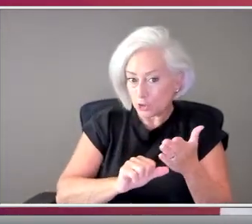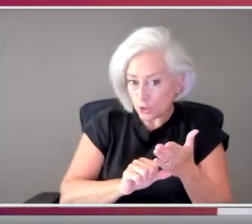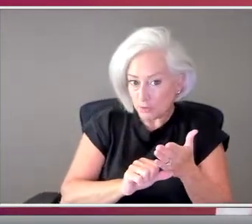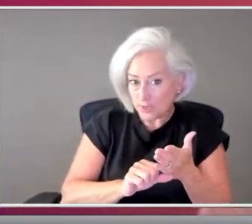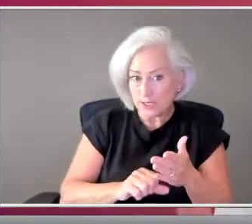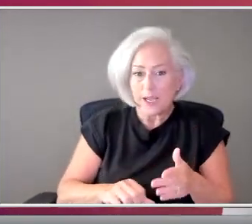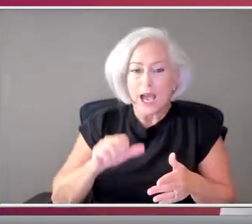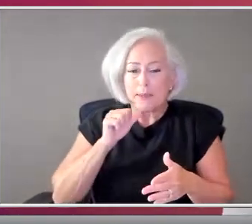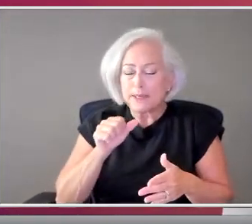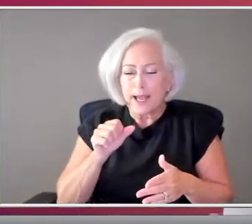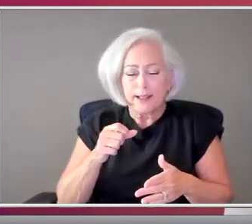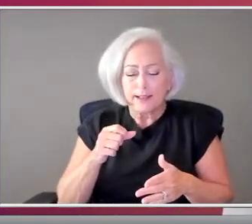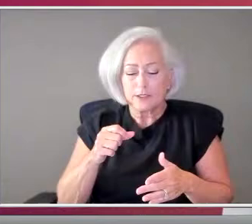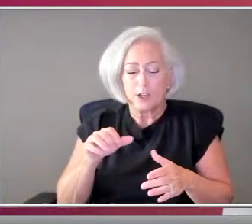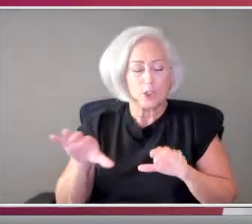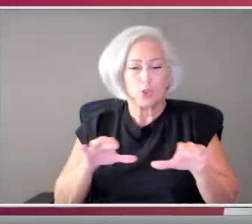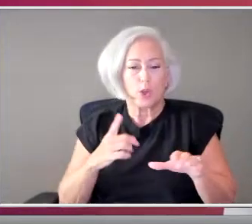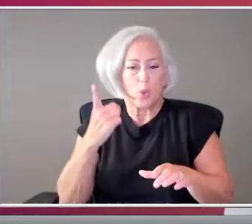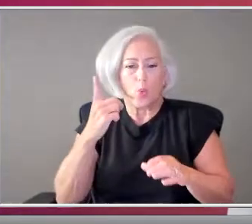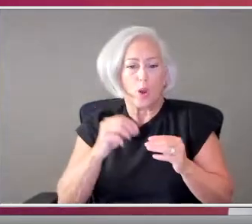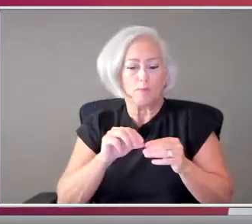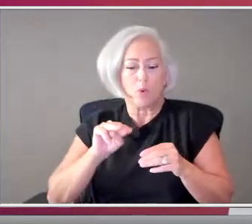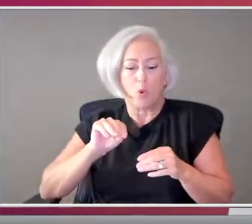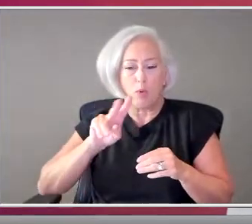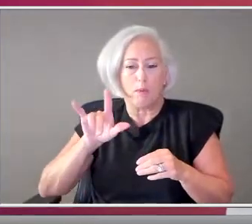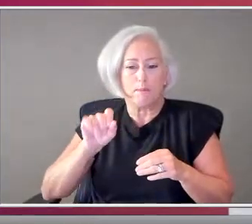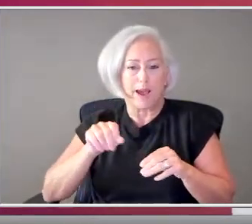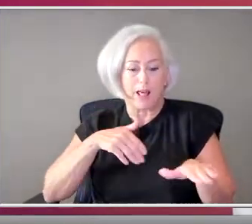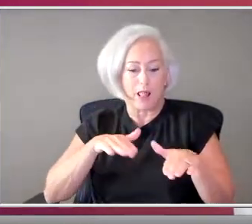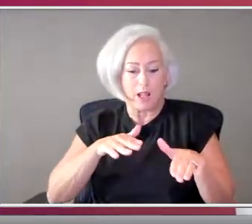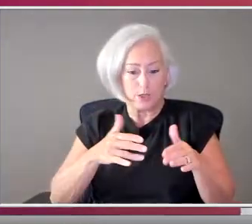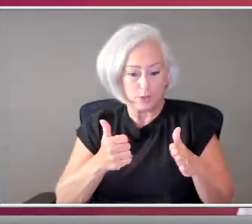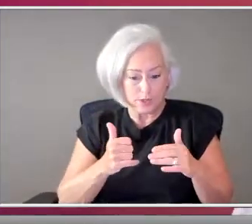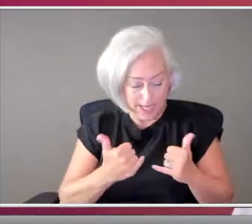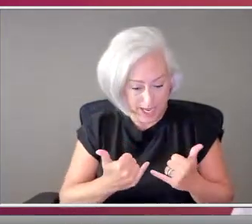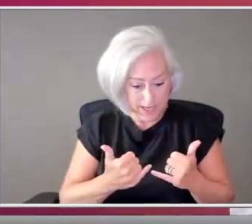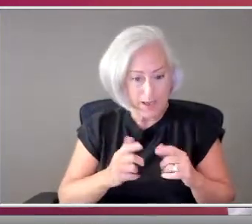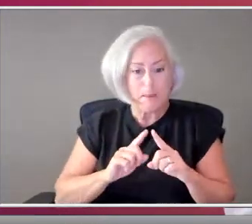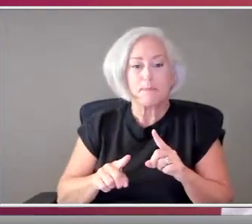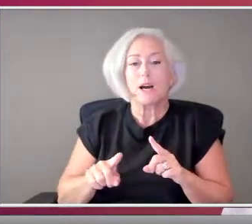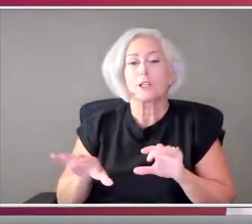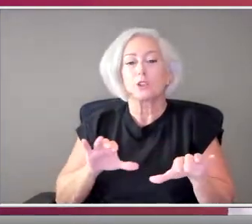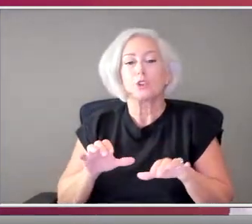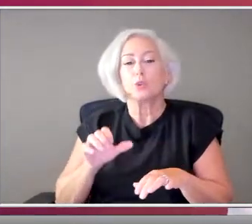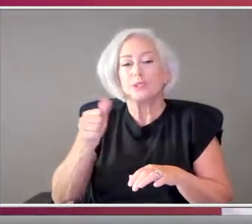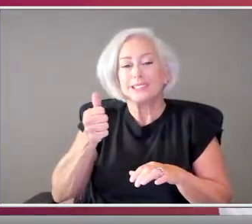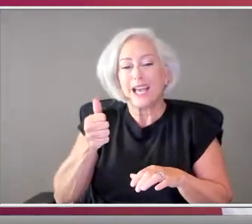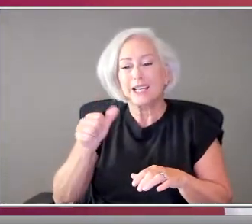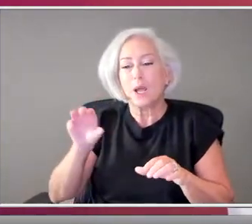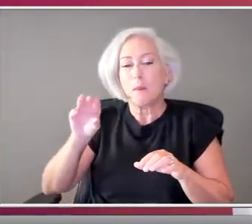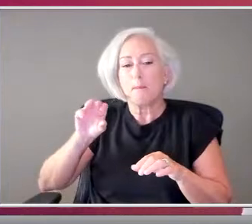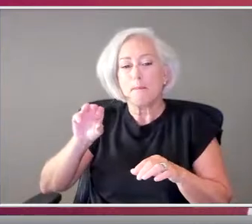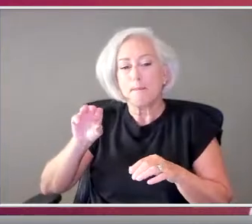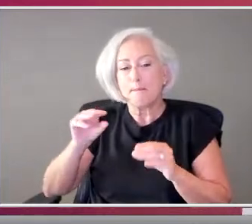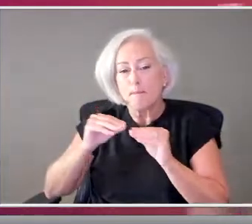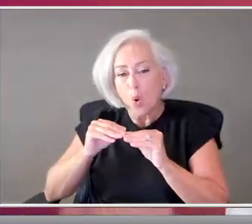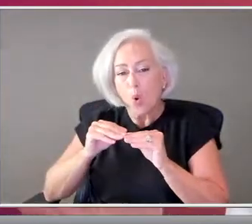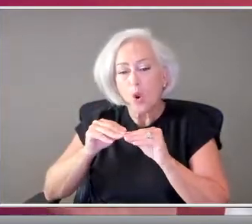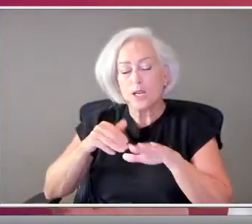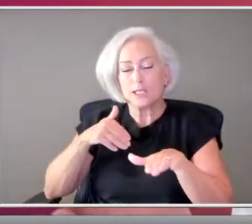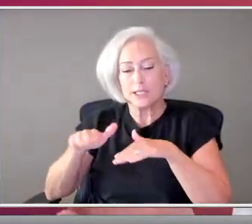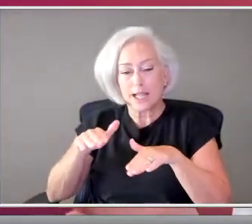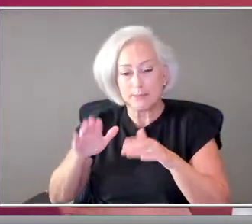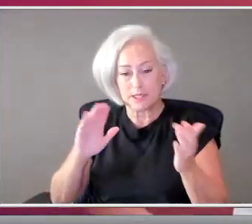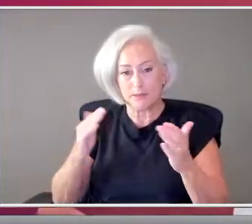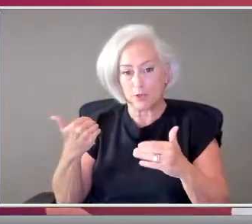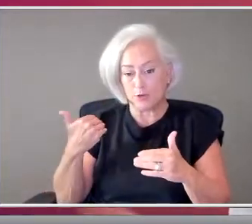today. Every activity you do, think about doing 10 extra steps, doing just a little bit more than what you did before, and over time